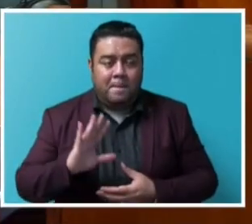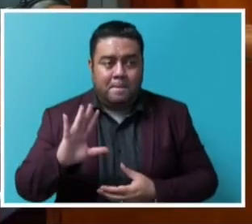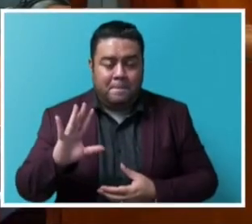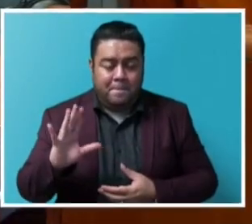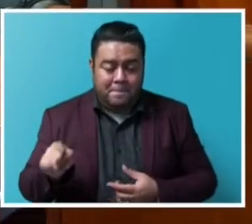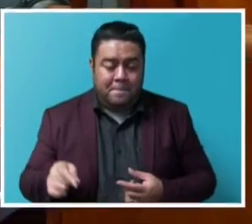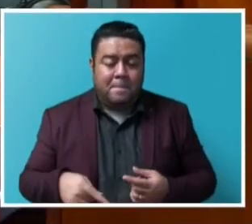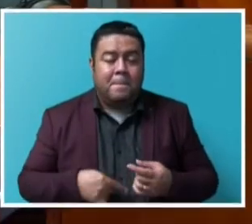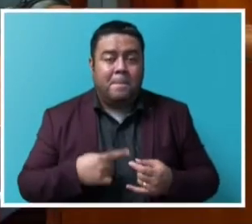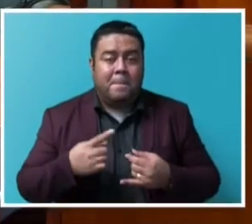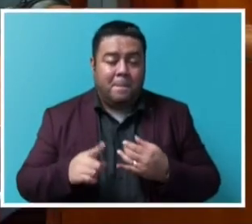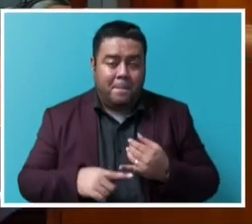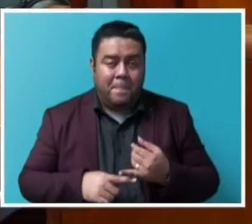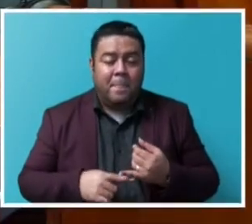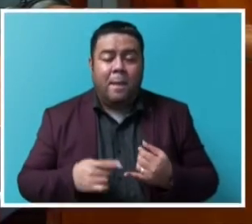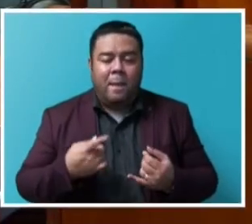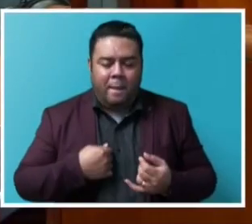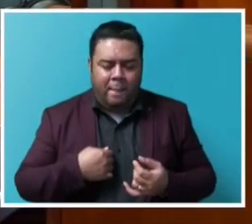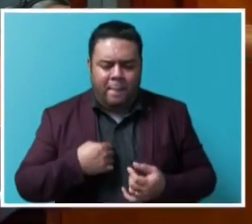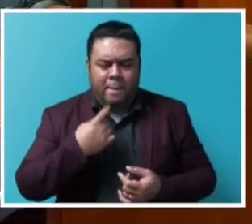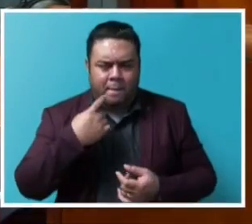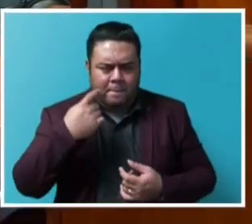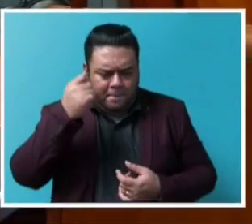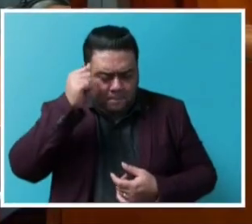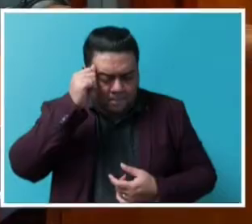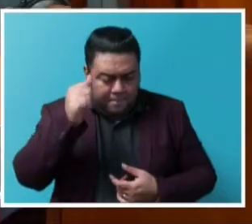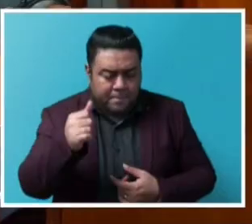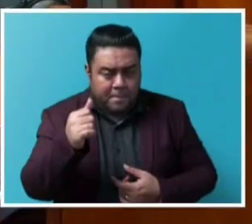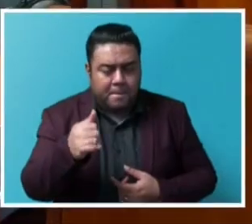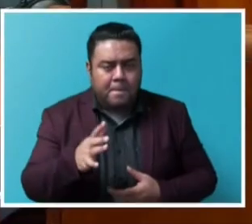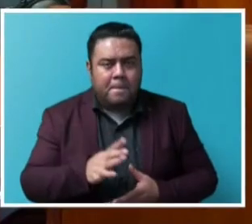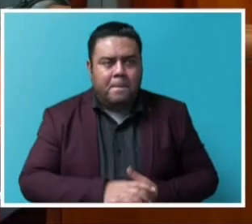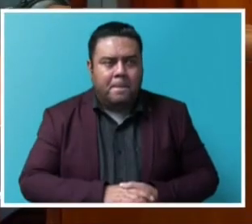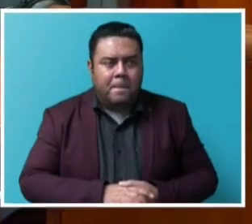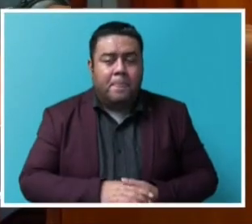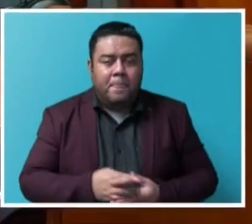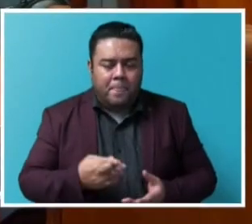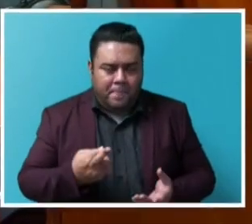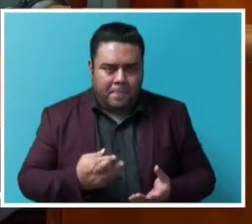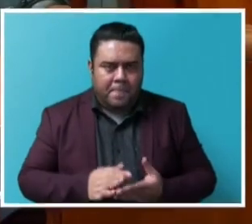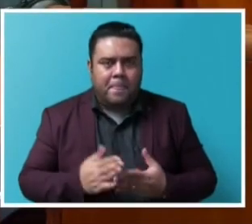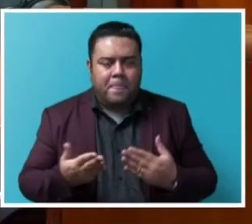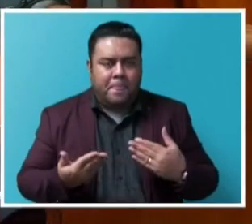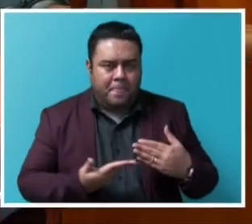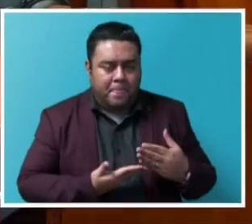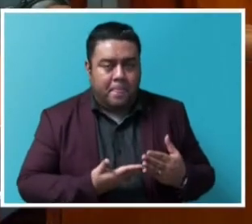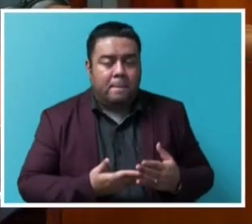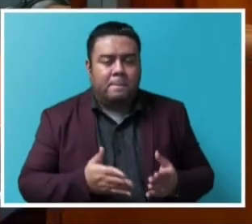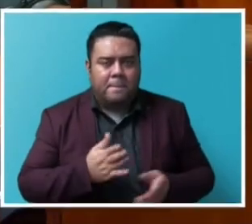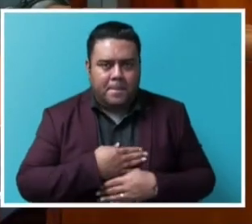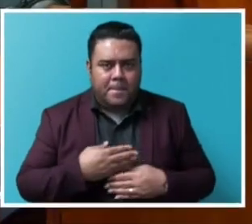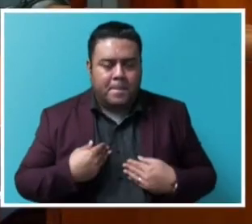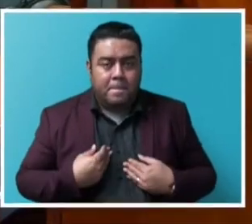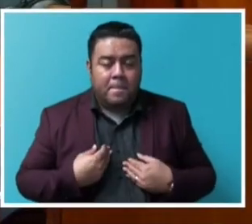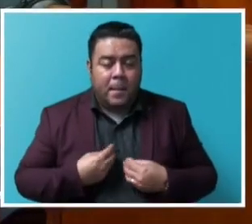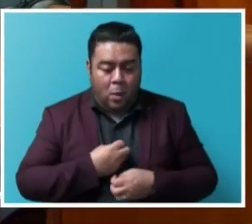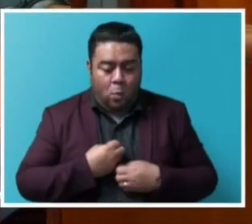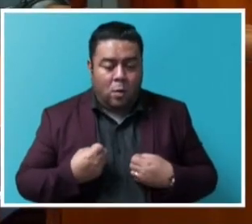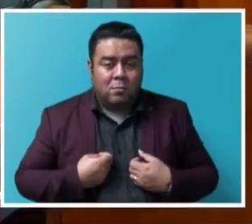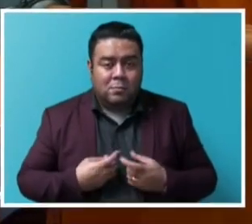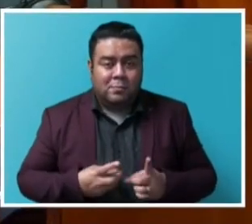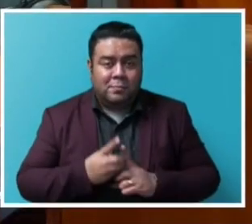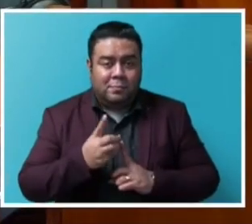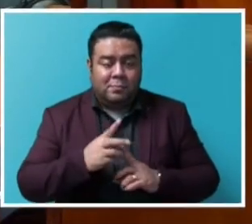very outset, I acknowledge with profound gratitude the reinforcement of our development partners,